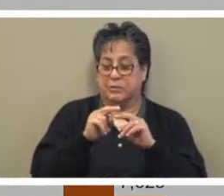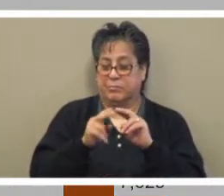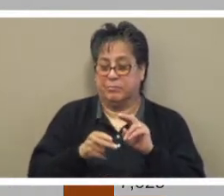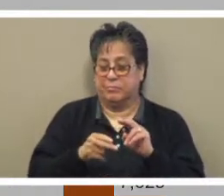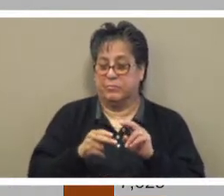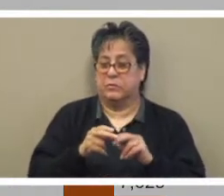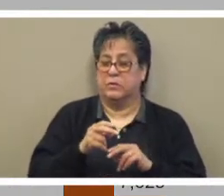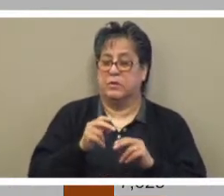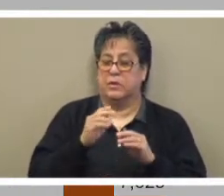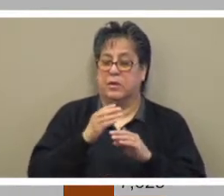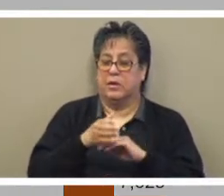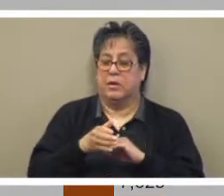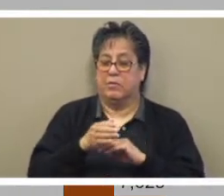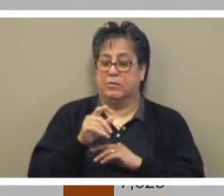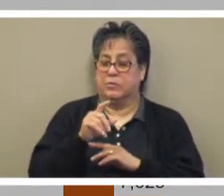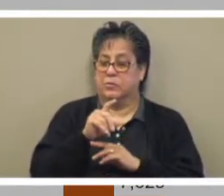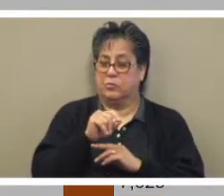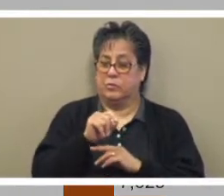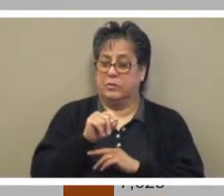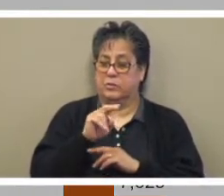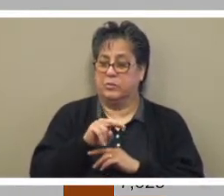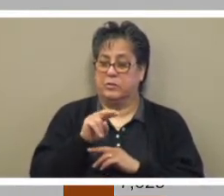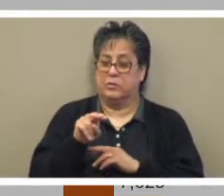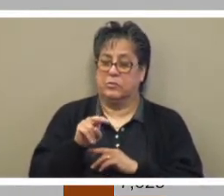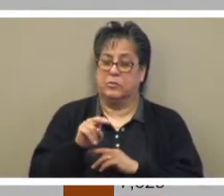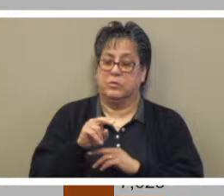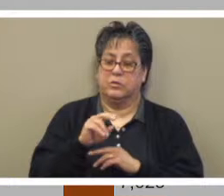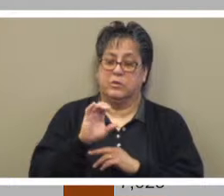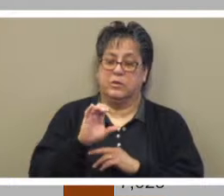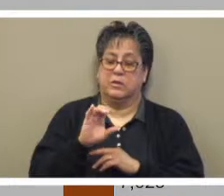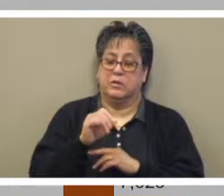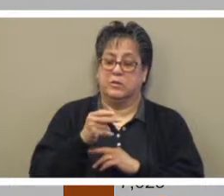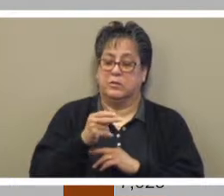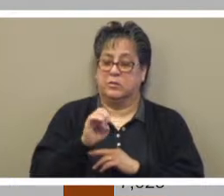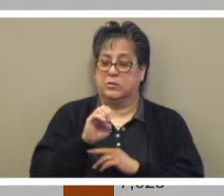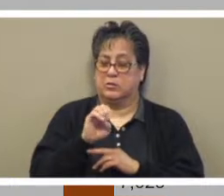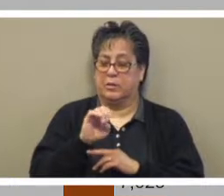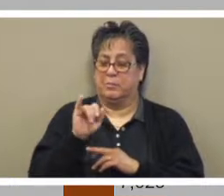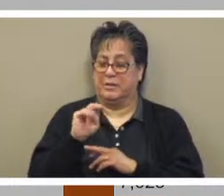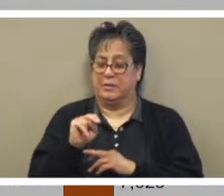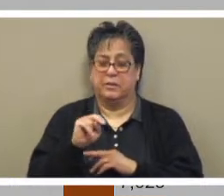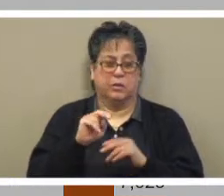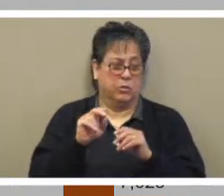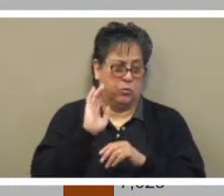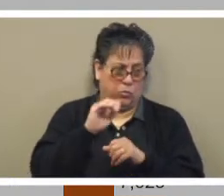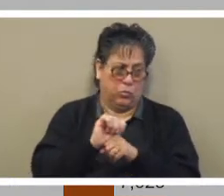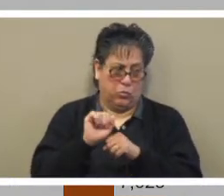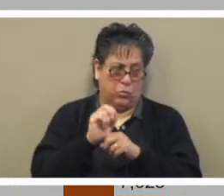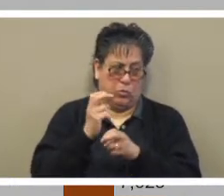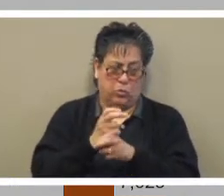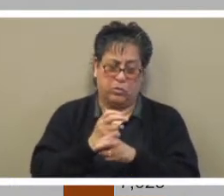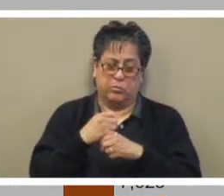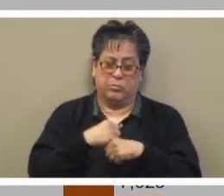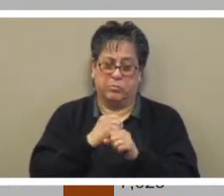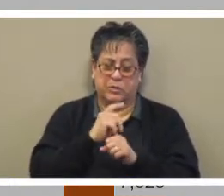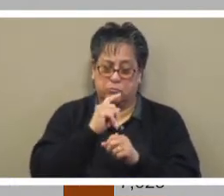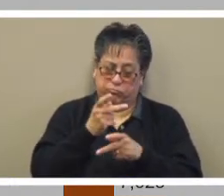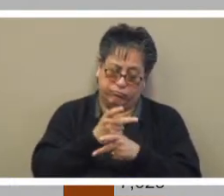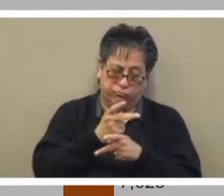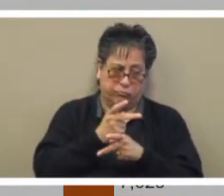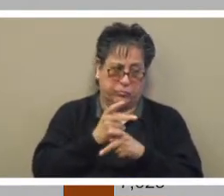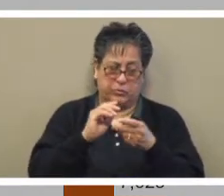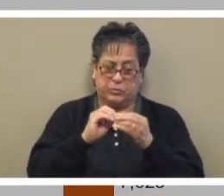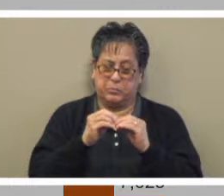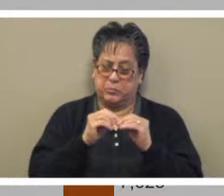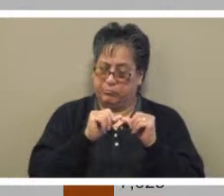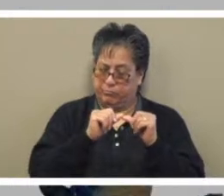year after 2022 in our chime in response, but we're going to work really hard to ensure that we keep the numbers at the same, if